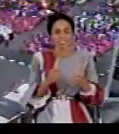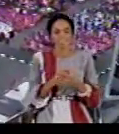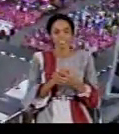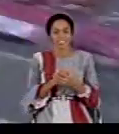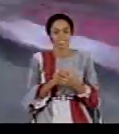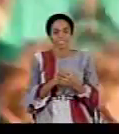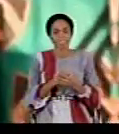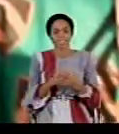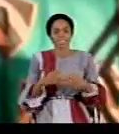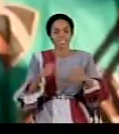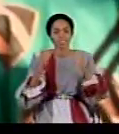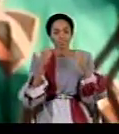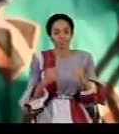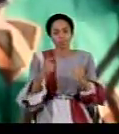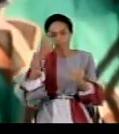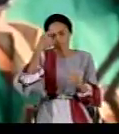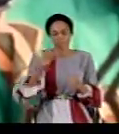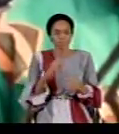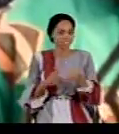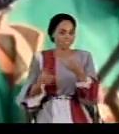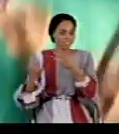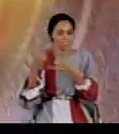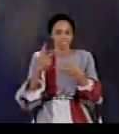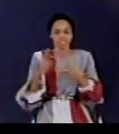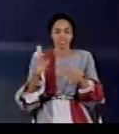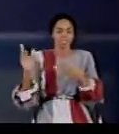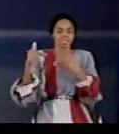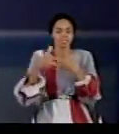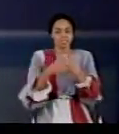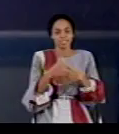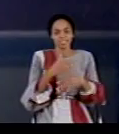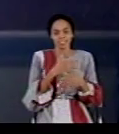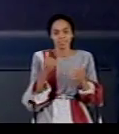powerful ministration. The inspirational and international gospel